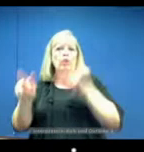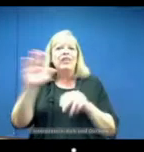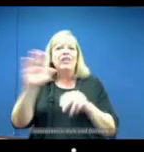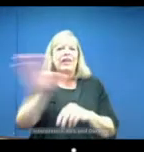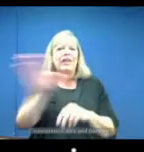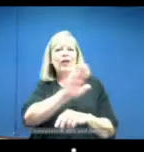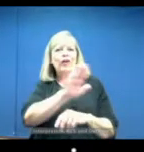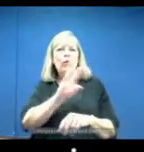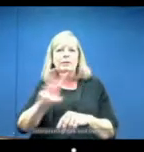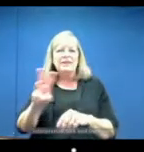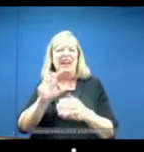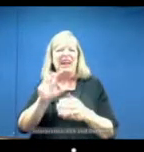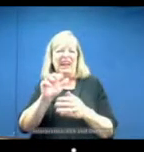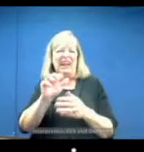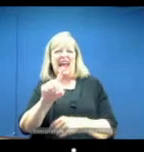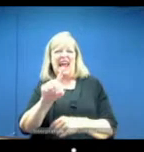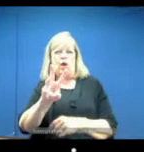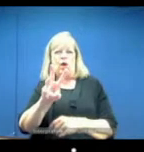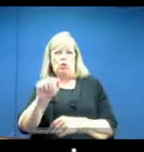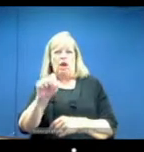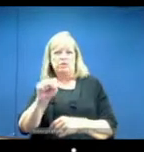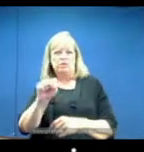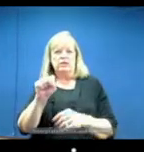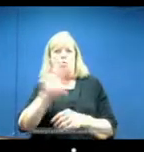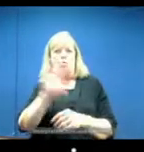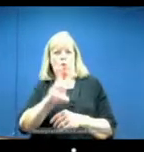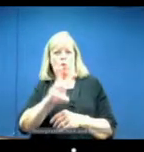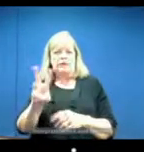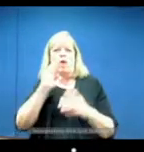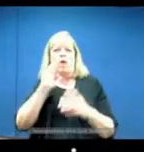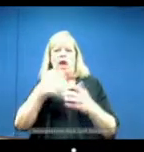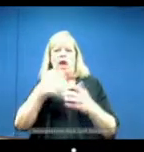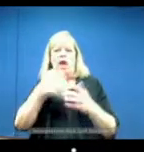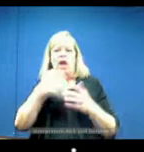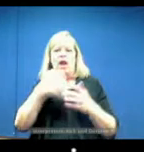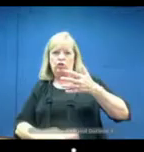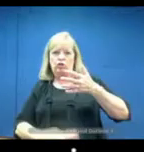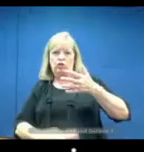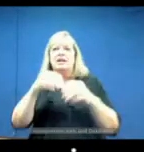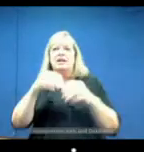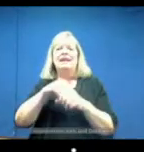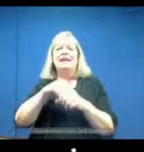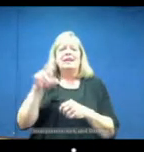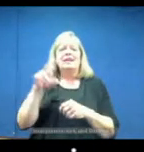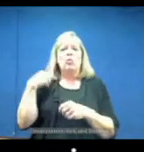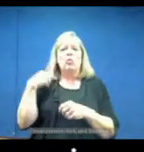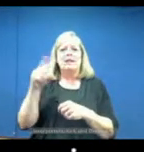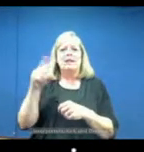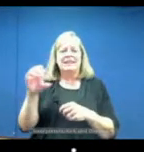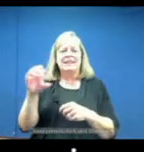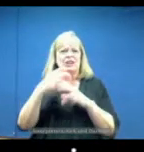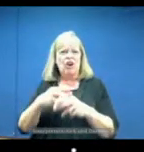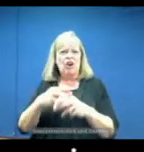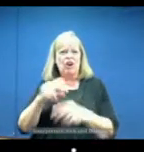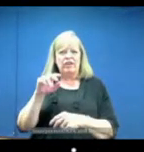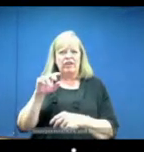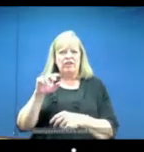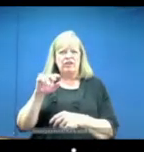AdWatch website has a full list of them. The one in D.C. is called Dawn. There's Deaf Hope. There's